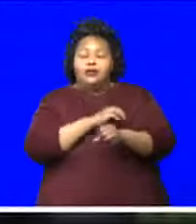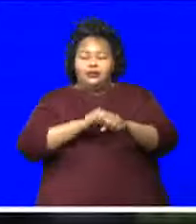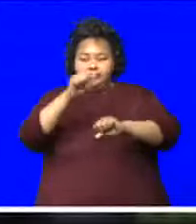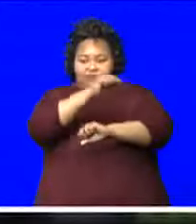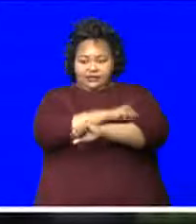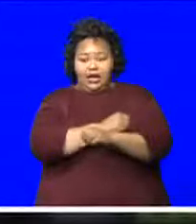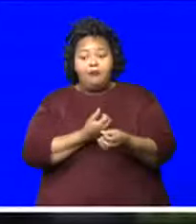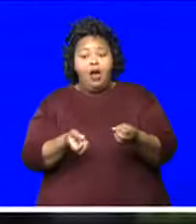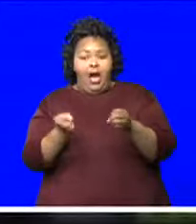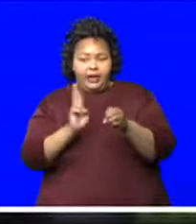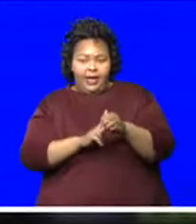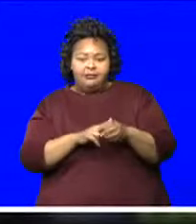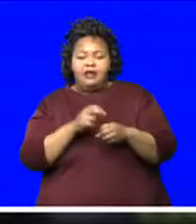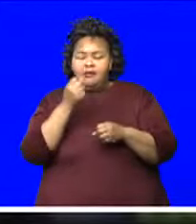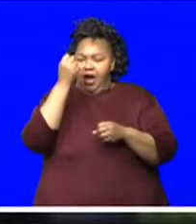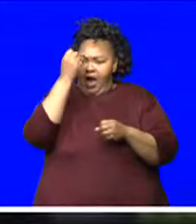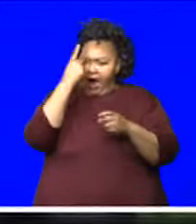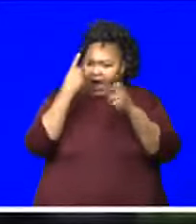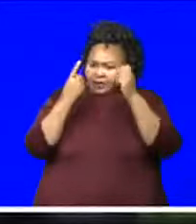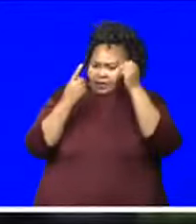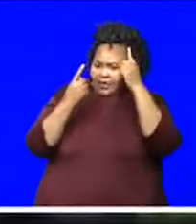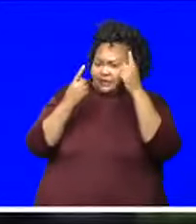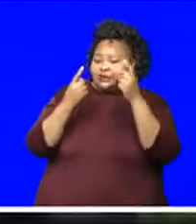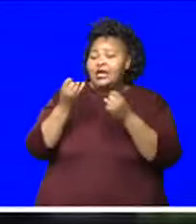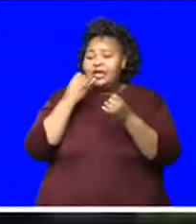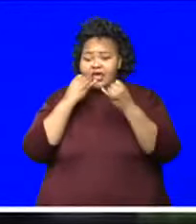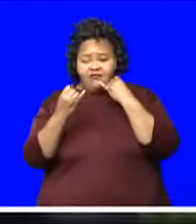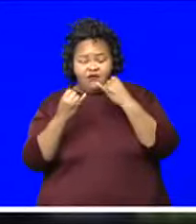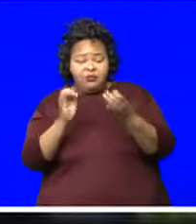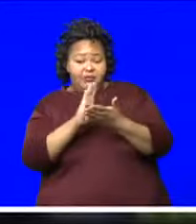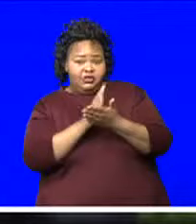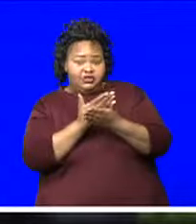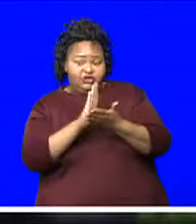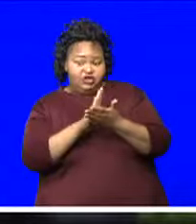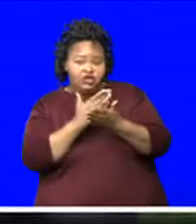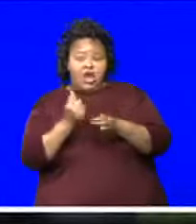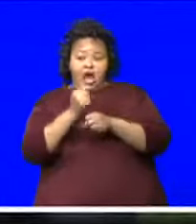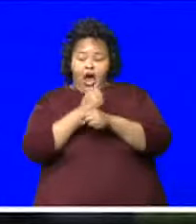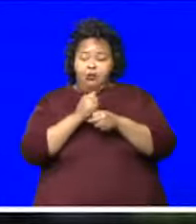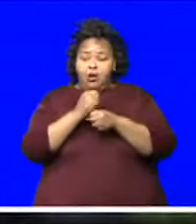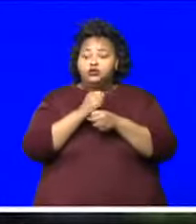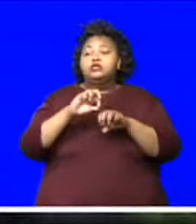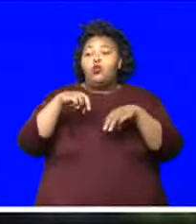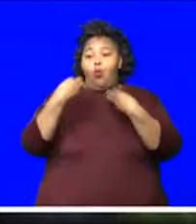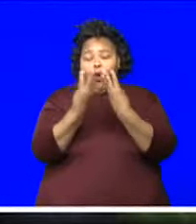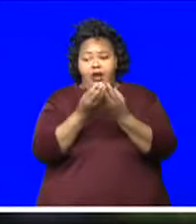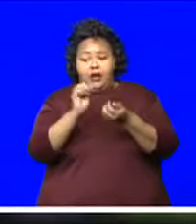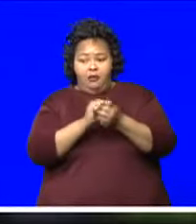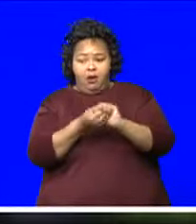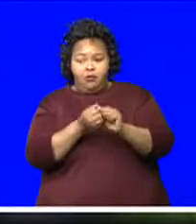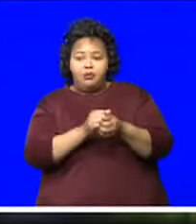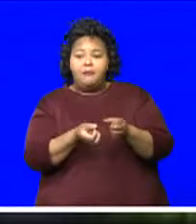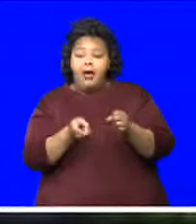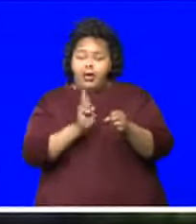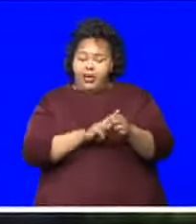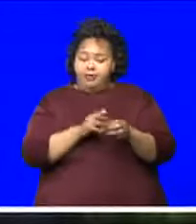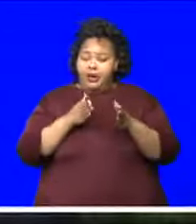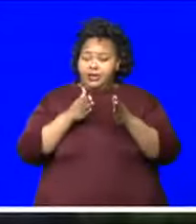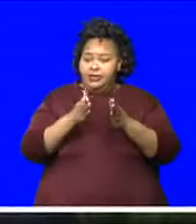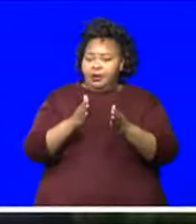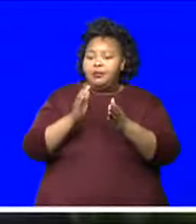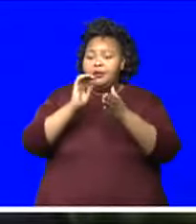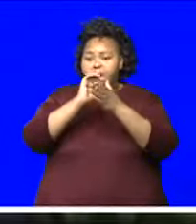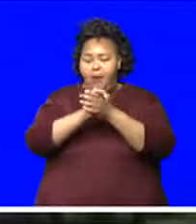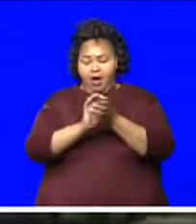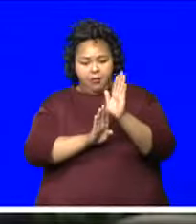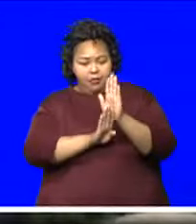baphinze bashiyelana imibono mayelana netinzaba letikhungethe umhlaba kulamalanga. Baphinze baphamisa netinhlangothi tekubambisana lela mave